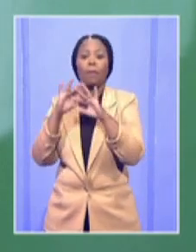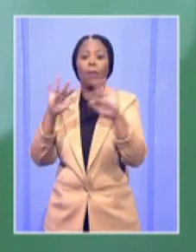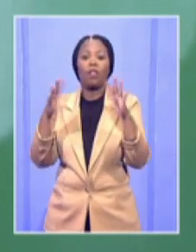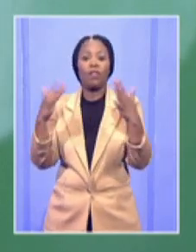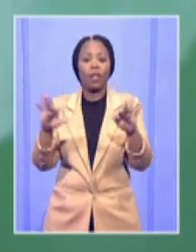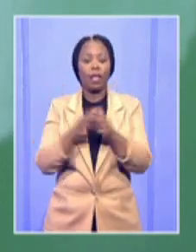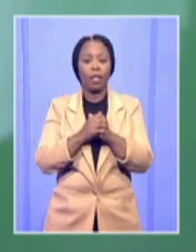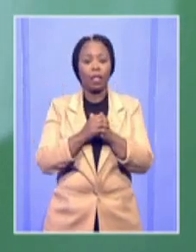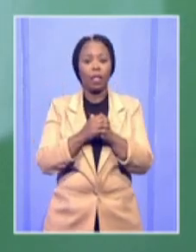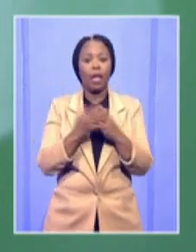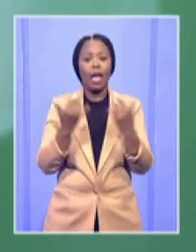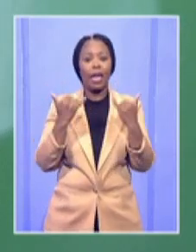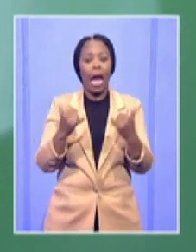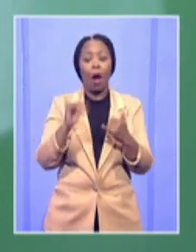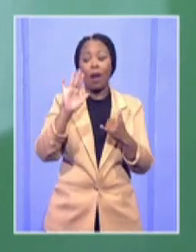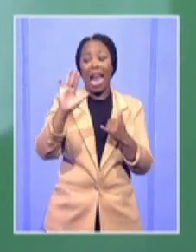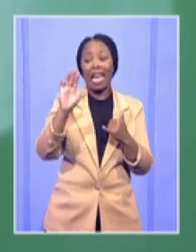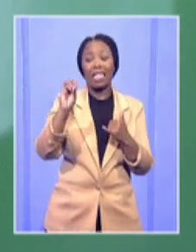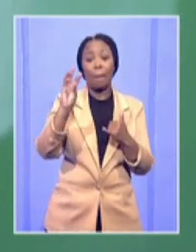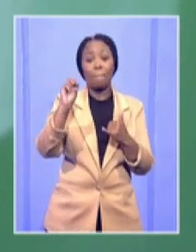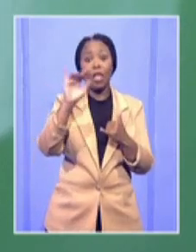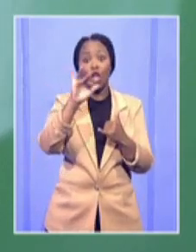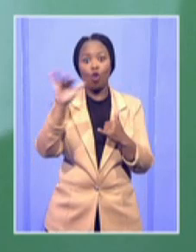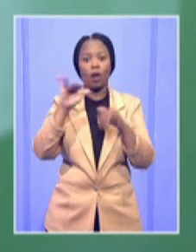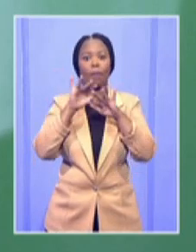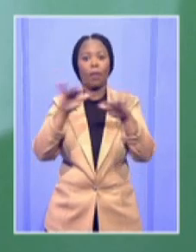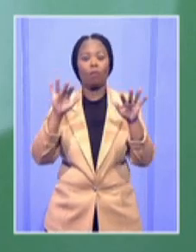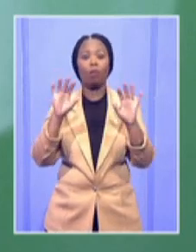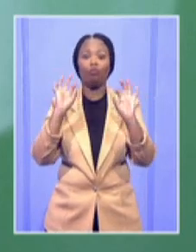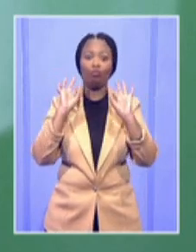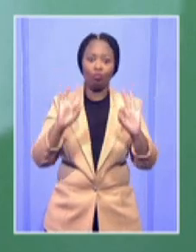about 19 million people fully vaccinated.